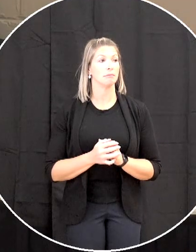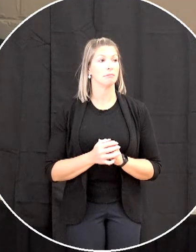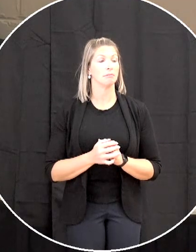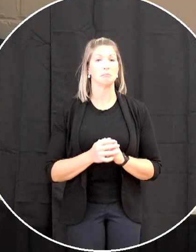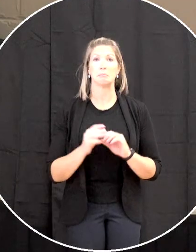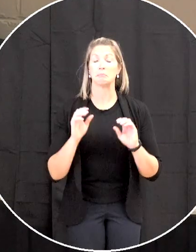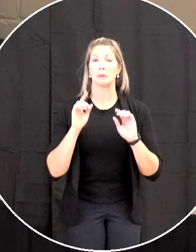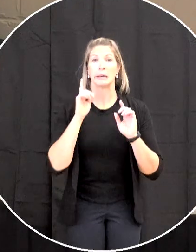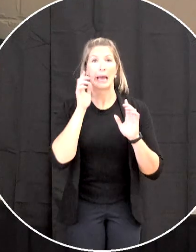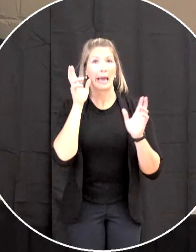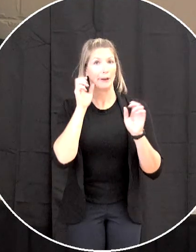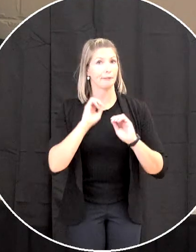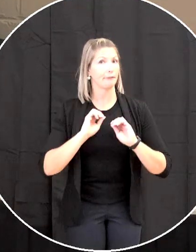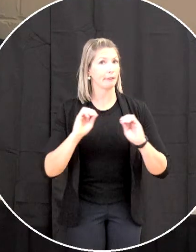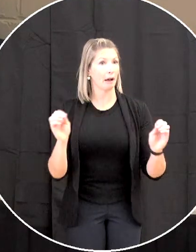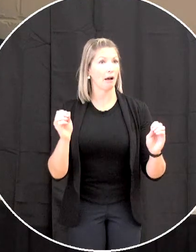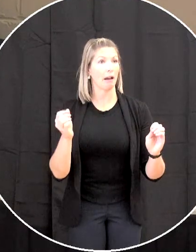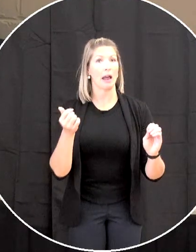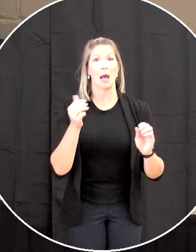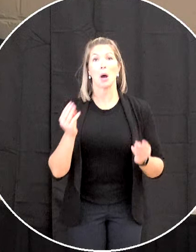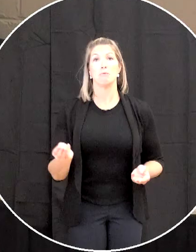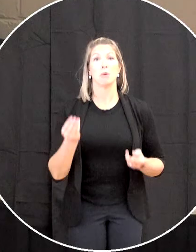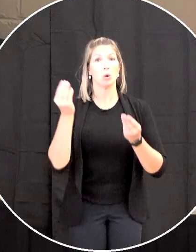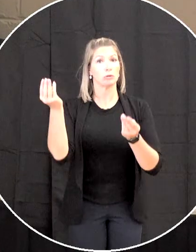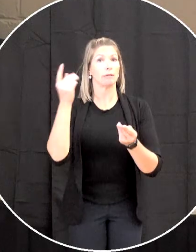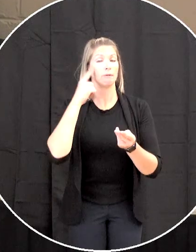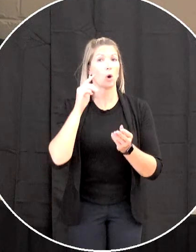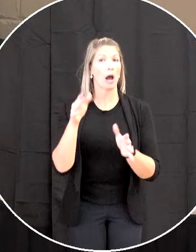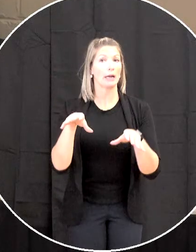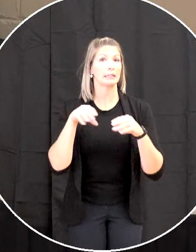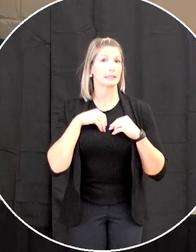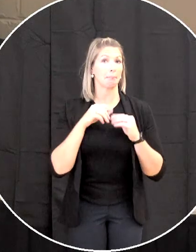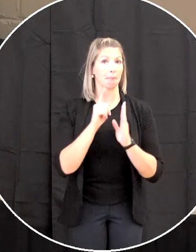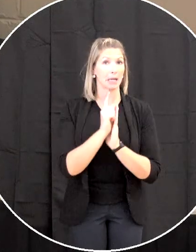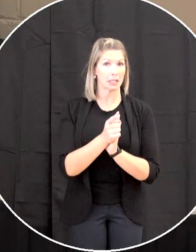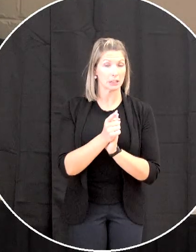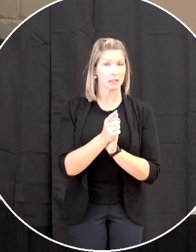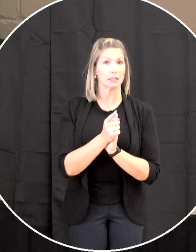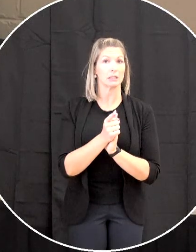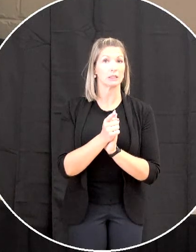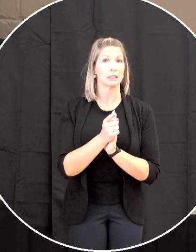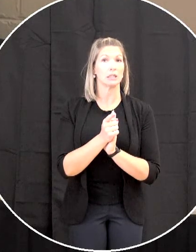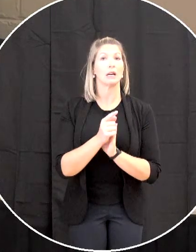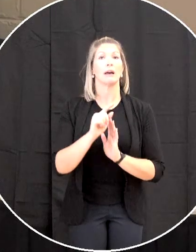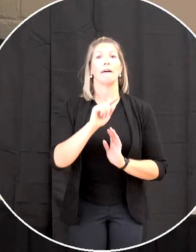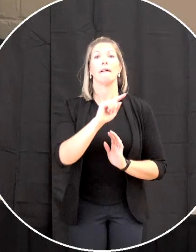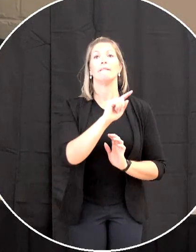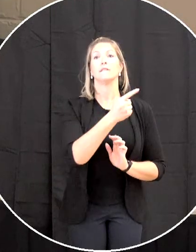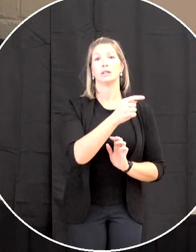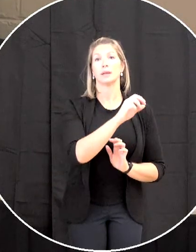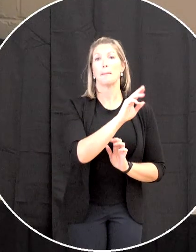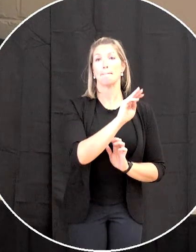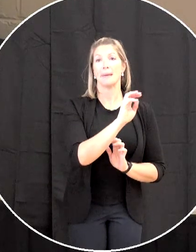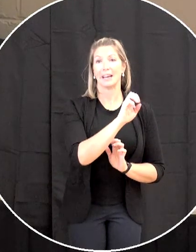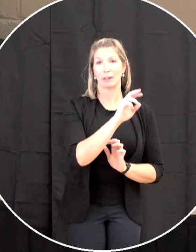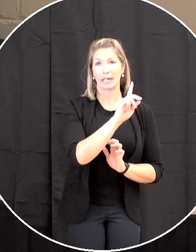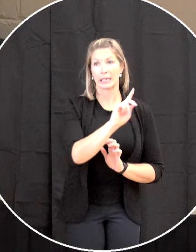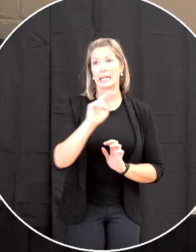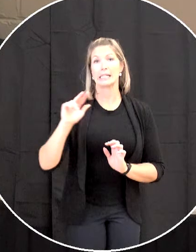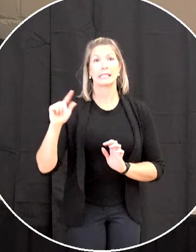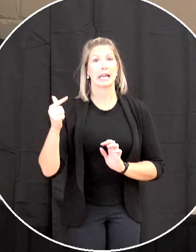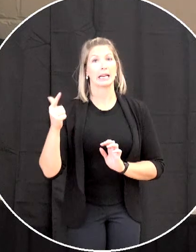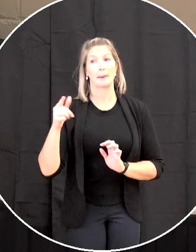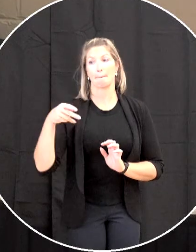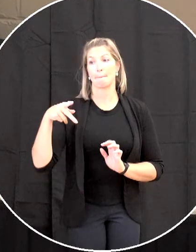Hearing none, can I get a motion to accept the minutes? Moved by Eric, seconded by Pam.